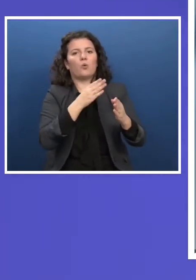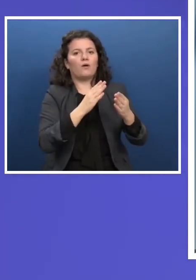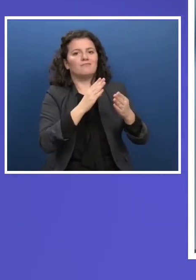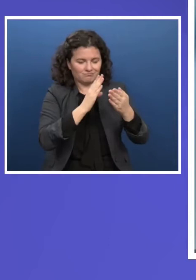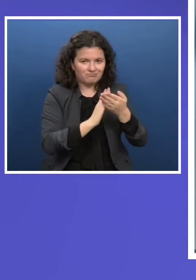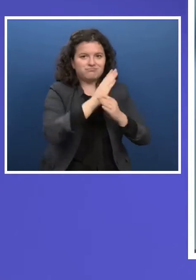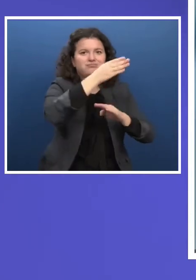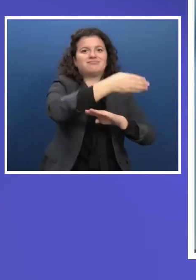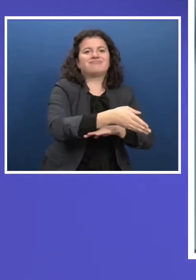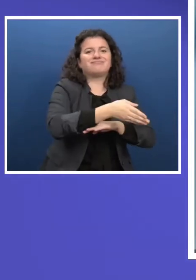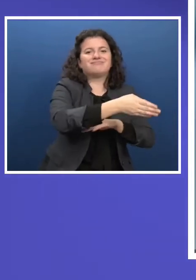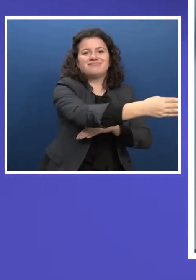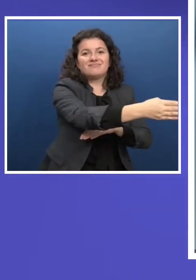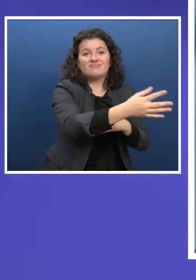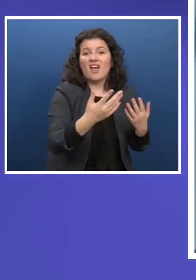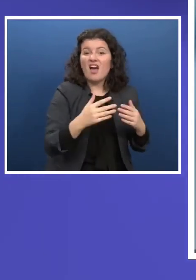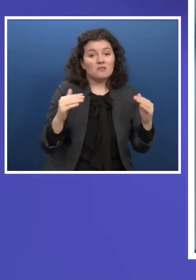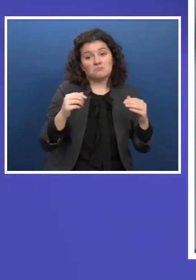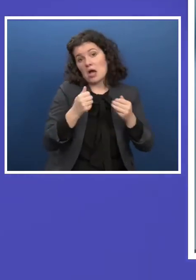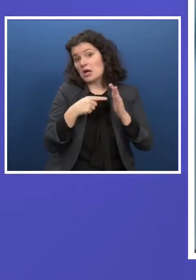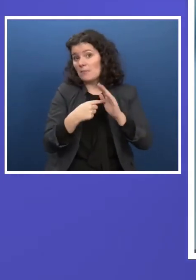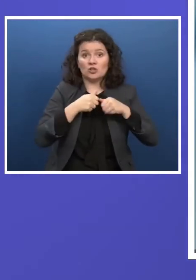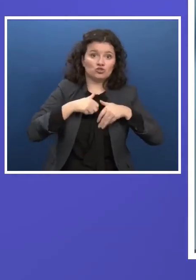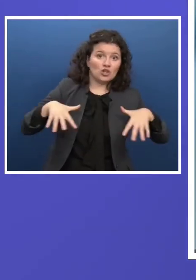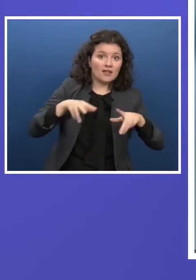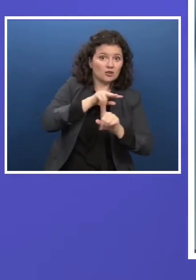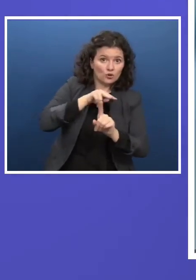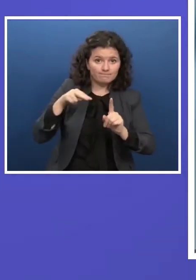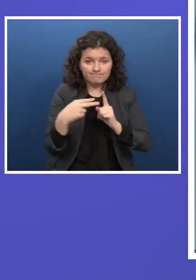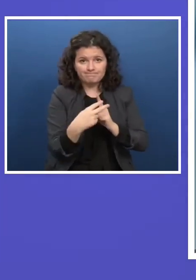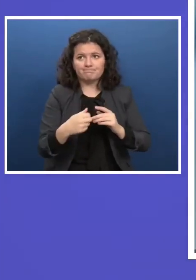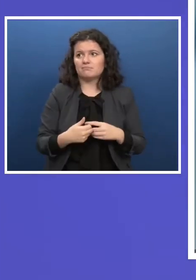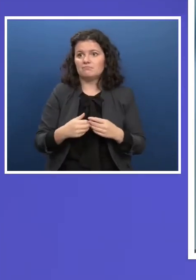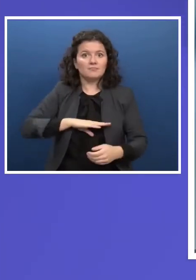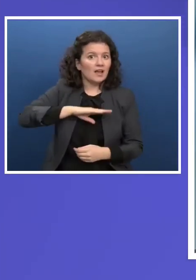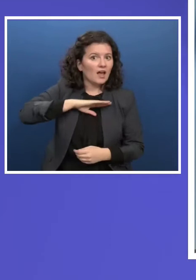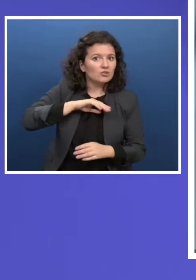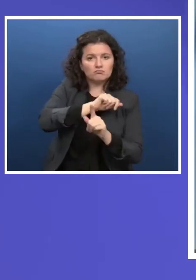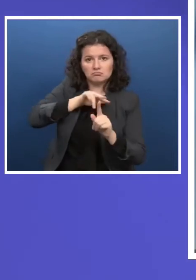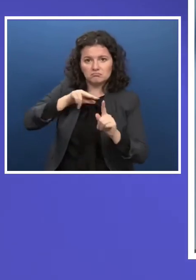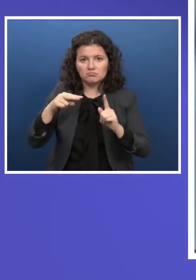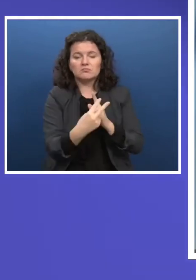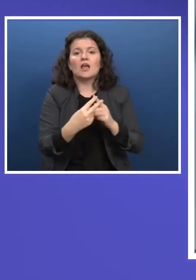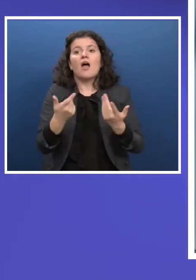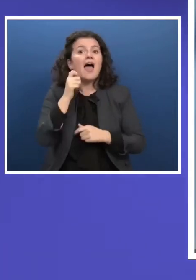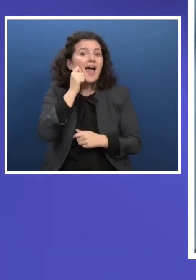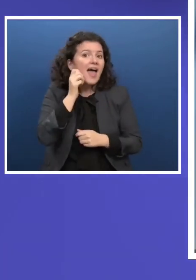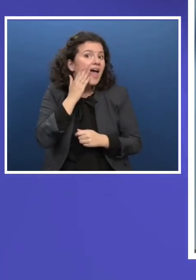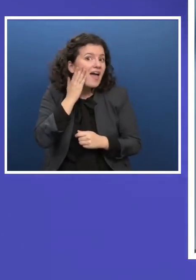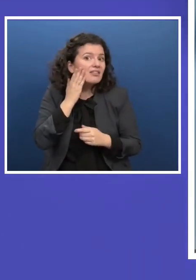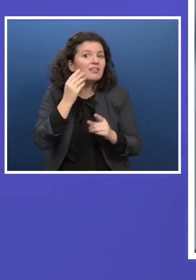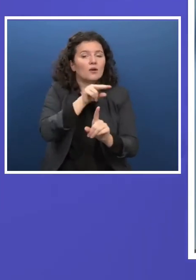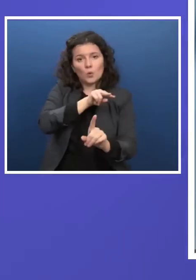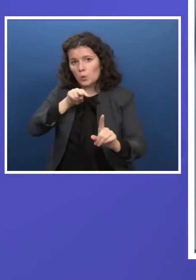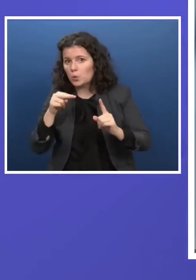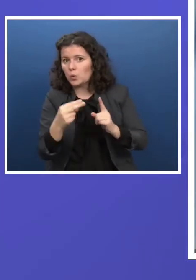gender, I would add also in terms of other dimensions, whether they're ethnic, whether they're related to underrepresented